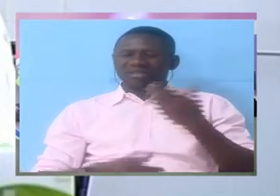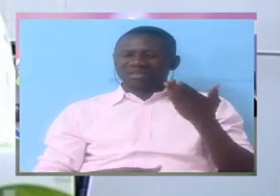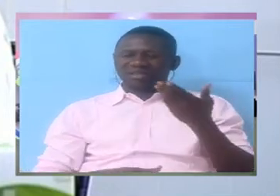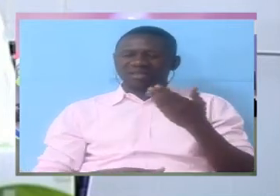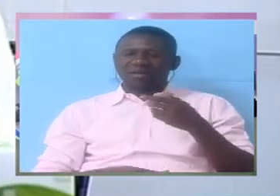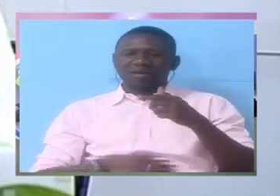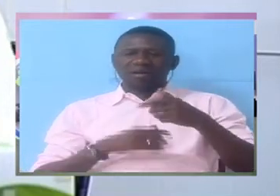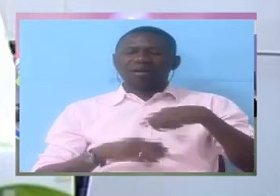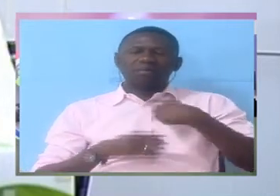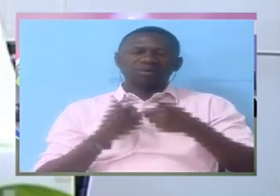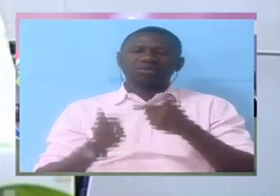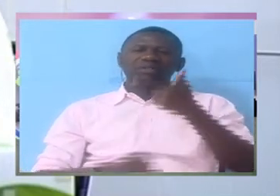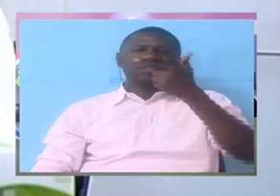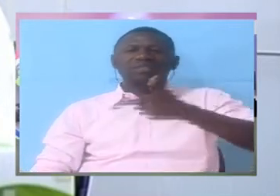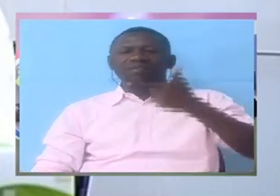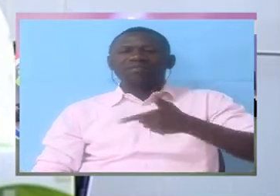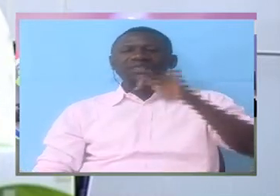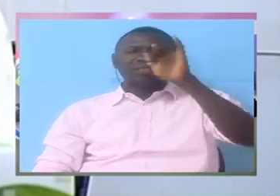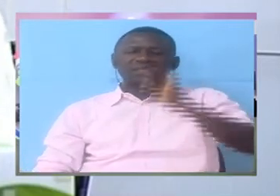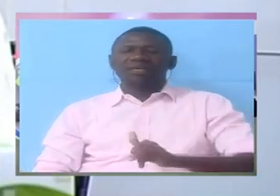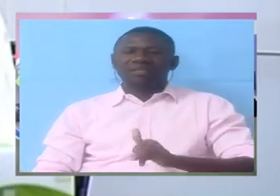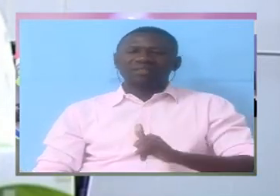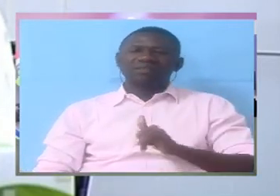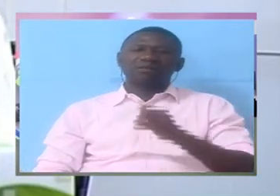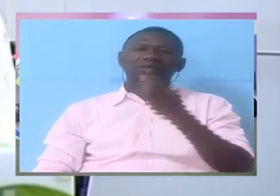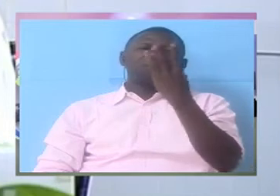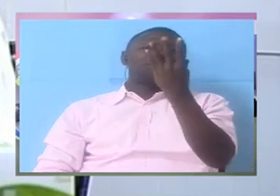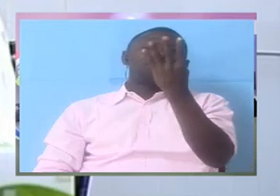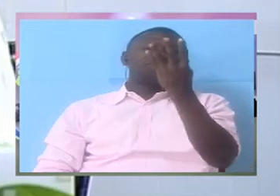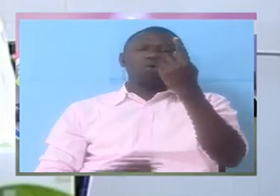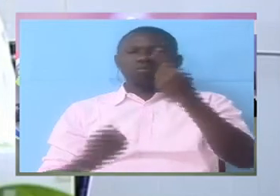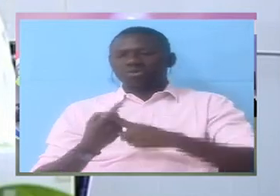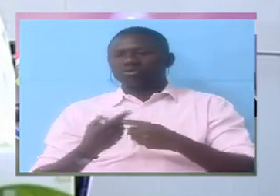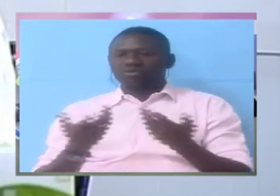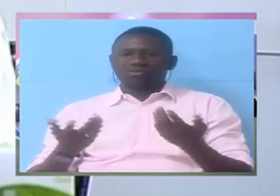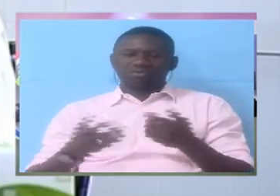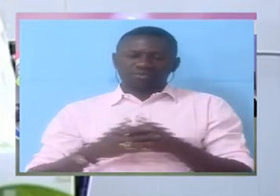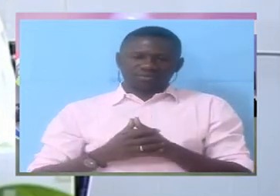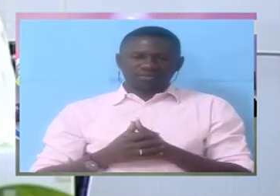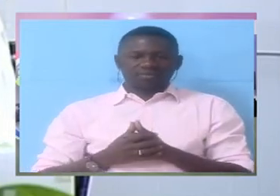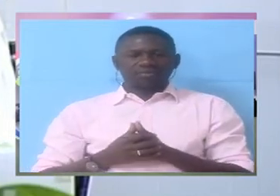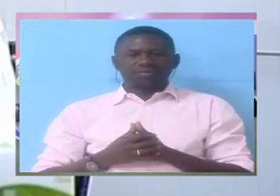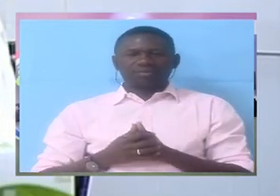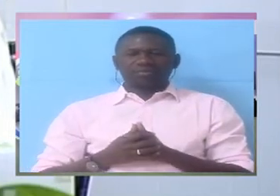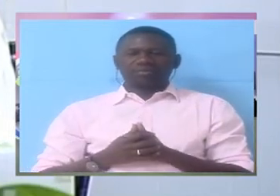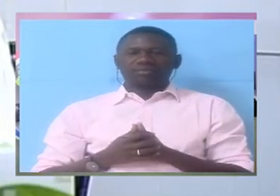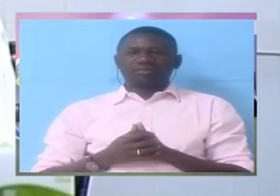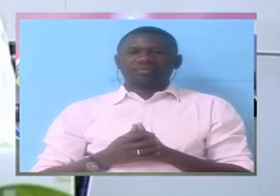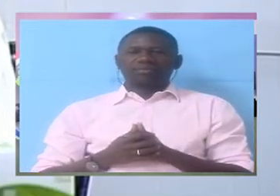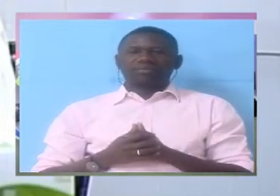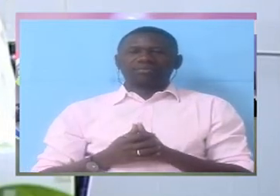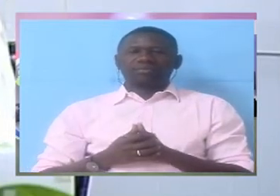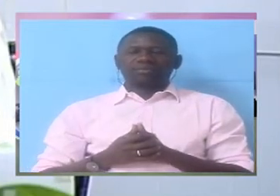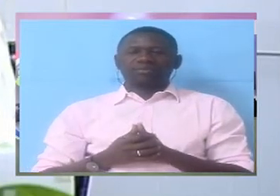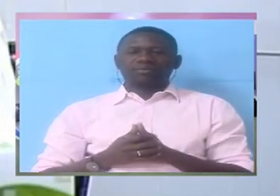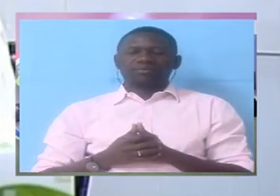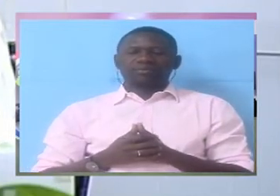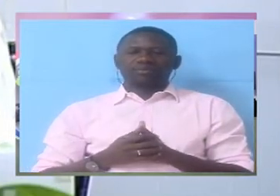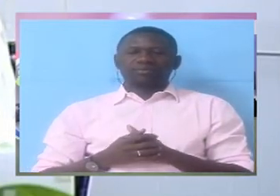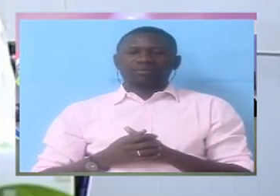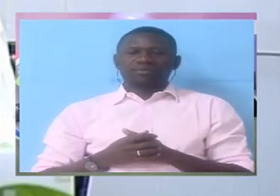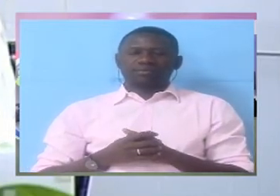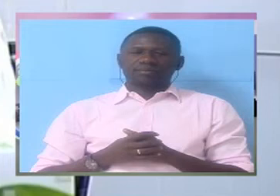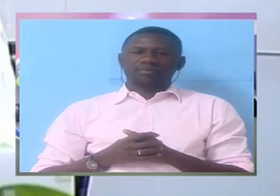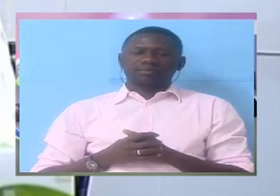years, 4 months. Oh, dentist, Karol Lakibaru, I attend the Nyaming. Mbesanji tang anu urowula anu